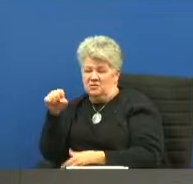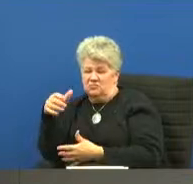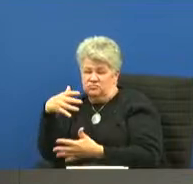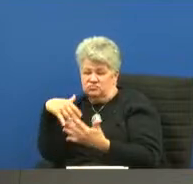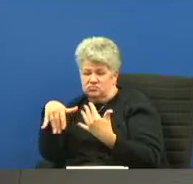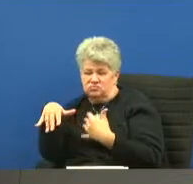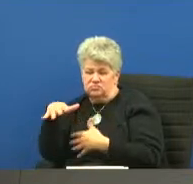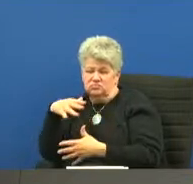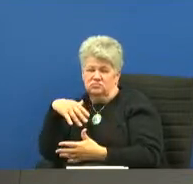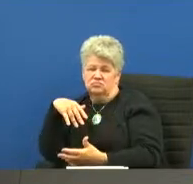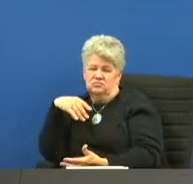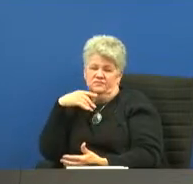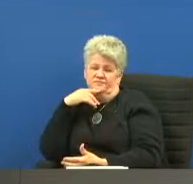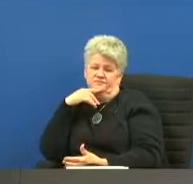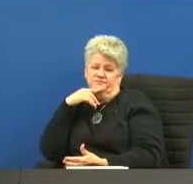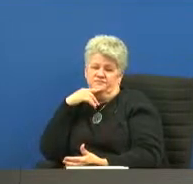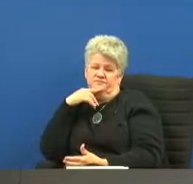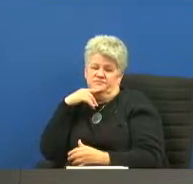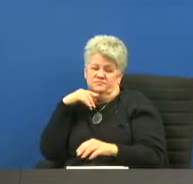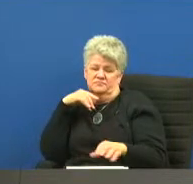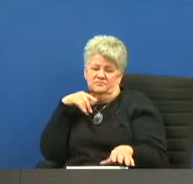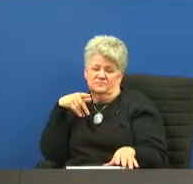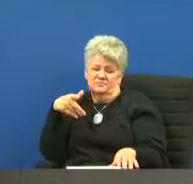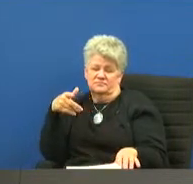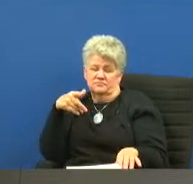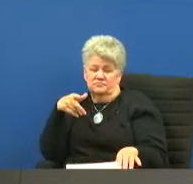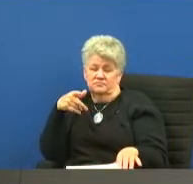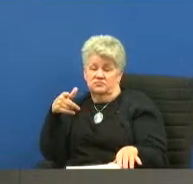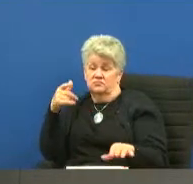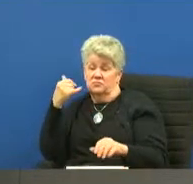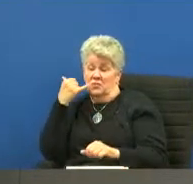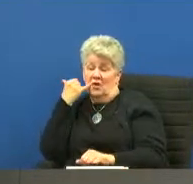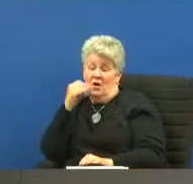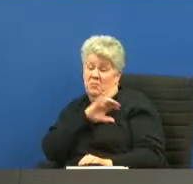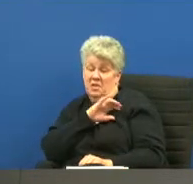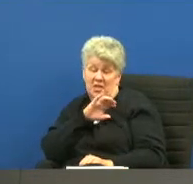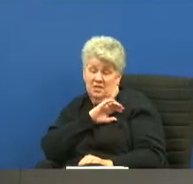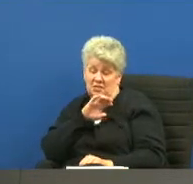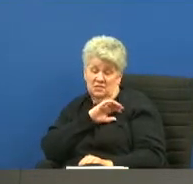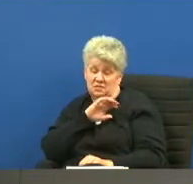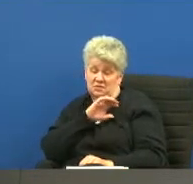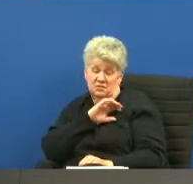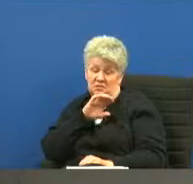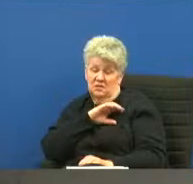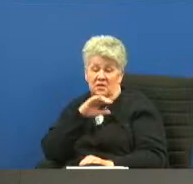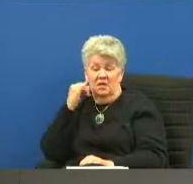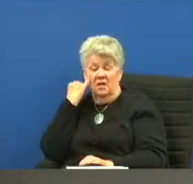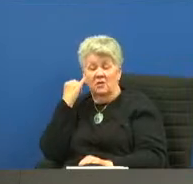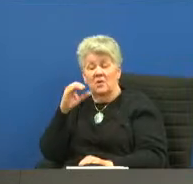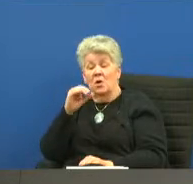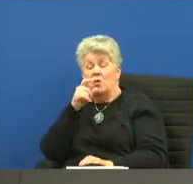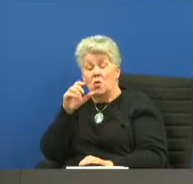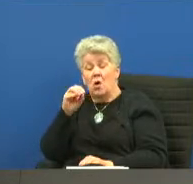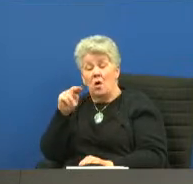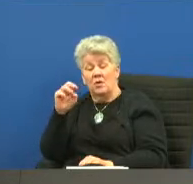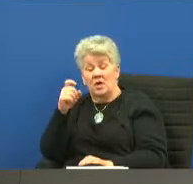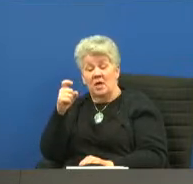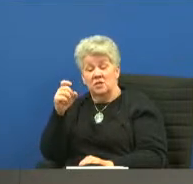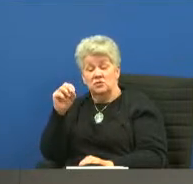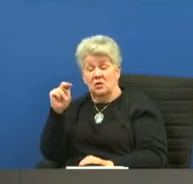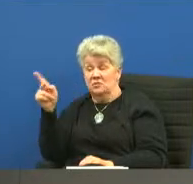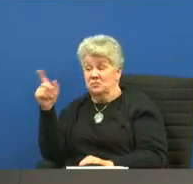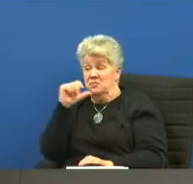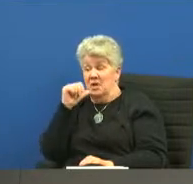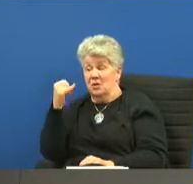the Exxon. If you call the police all day because if the owner of the Exxon does not call for